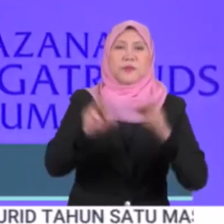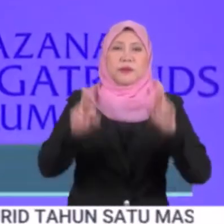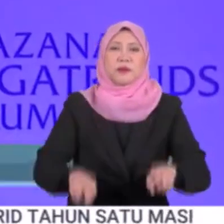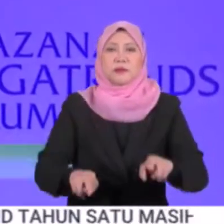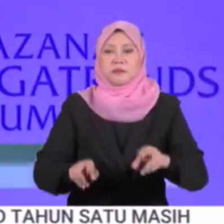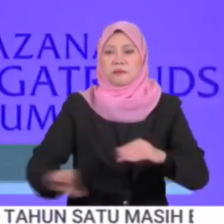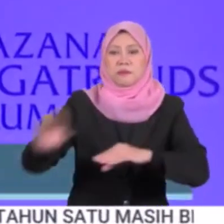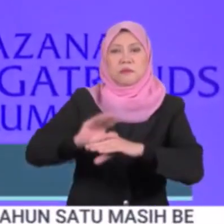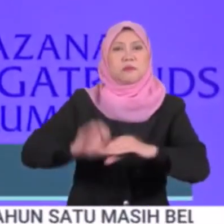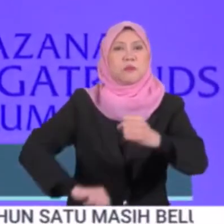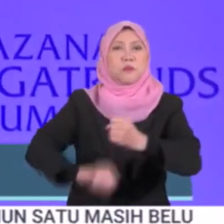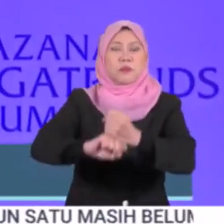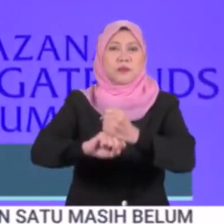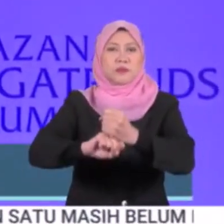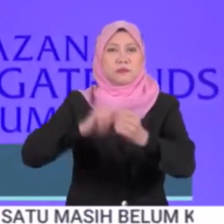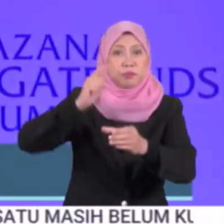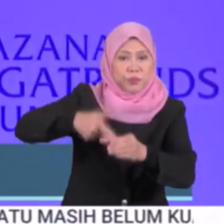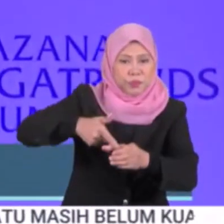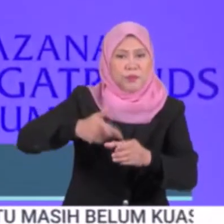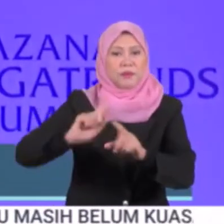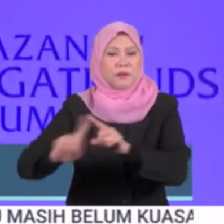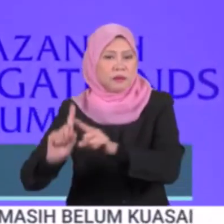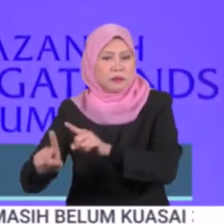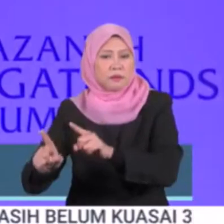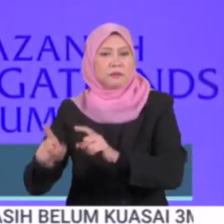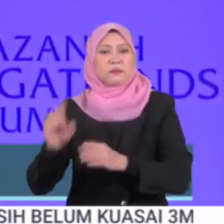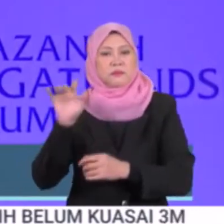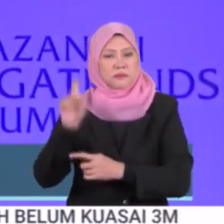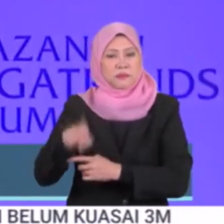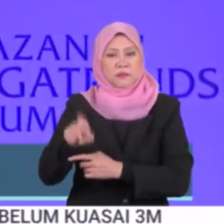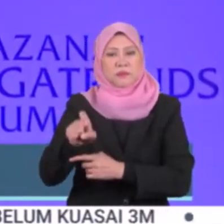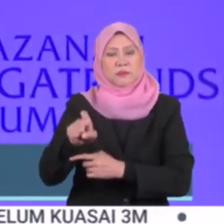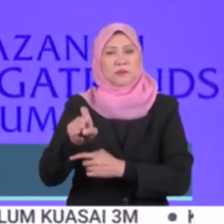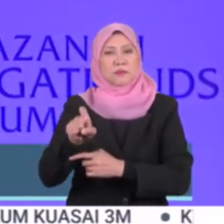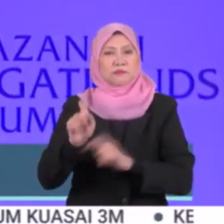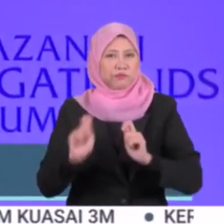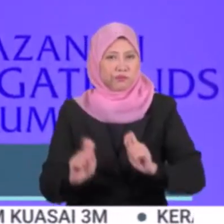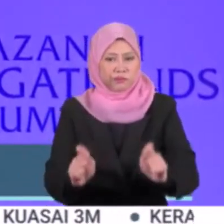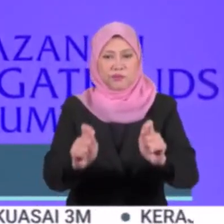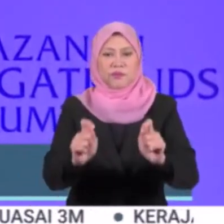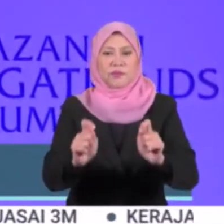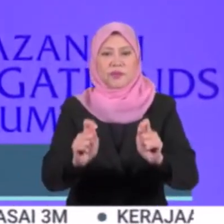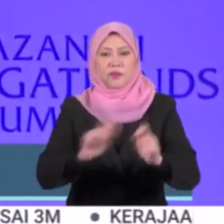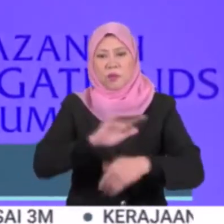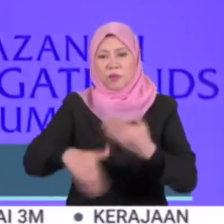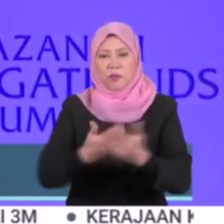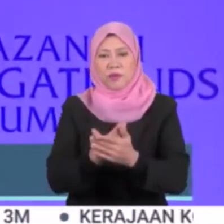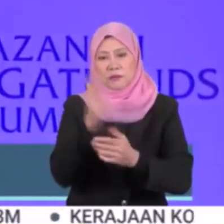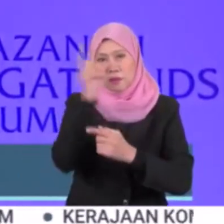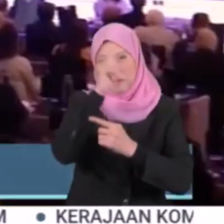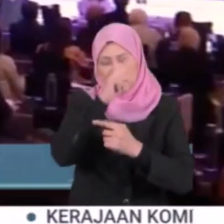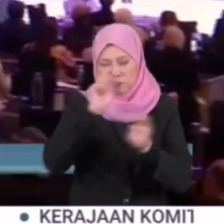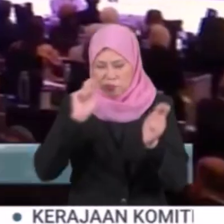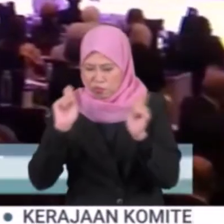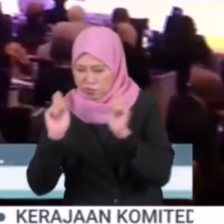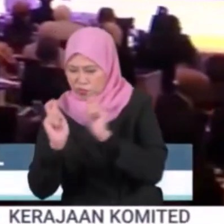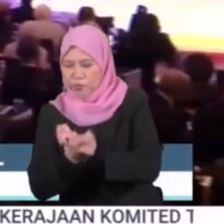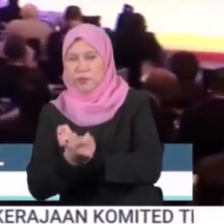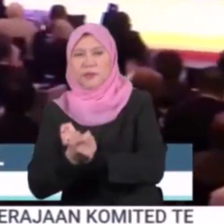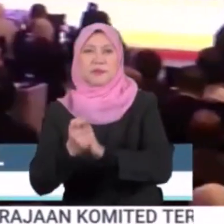have done and will continue to do as we proceed boldly on the course of structural reforms.